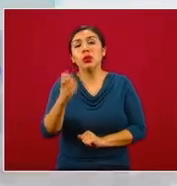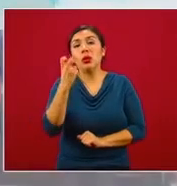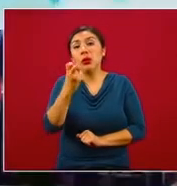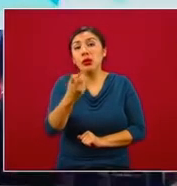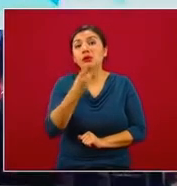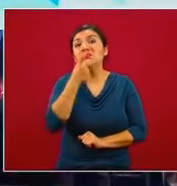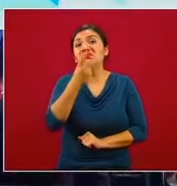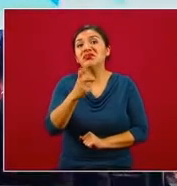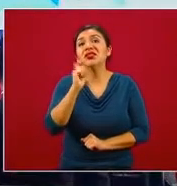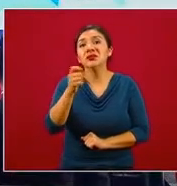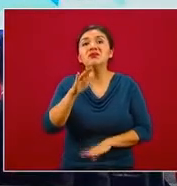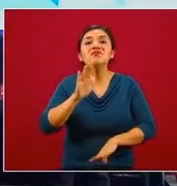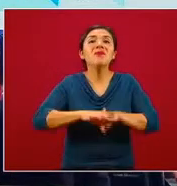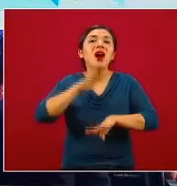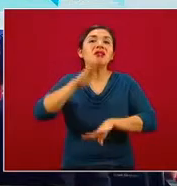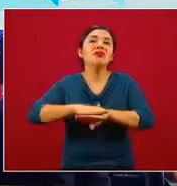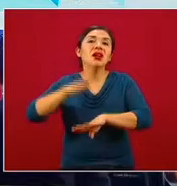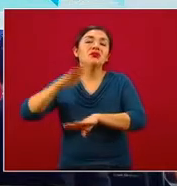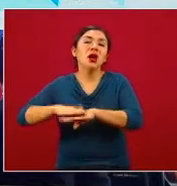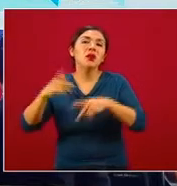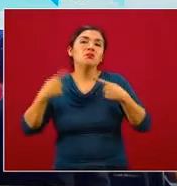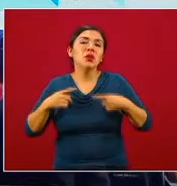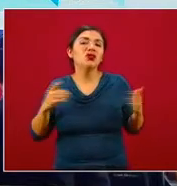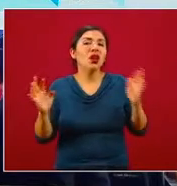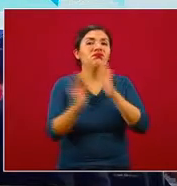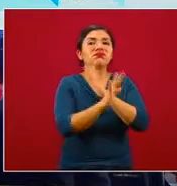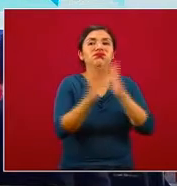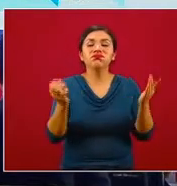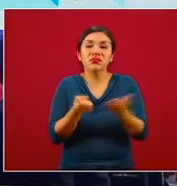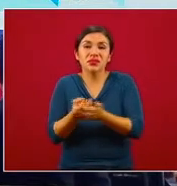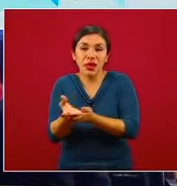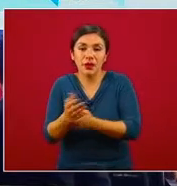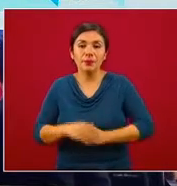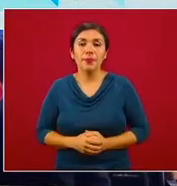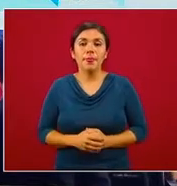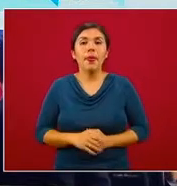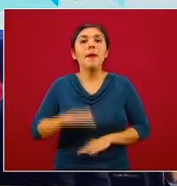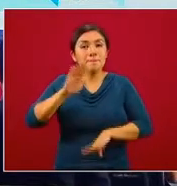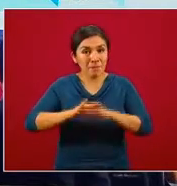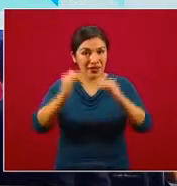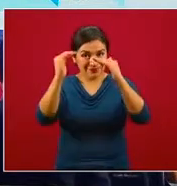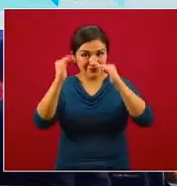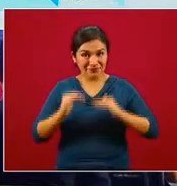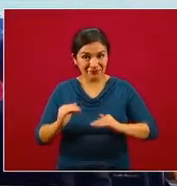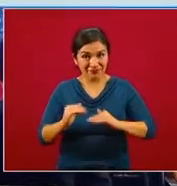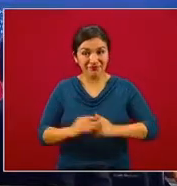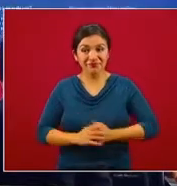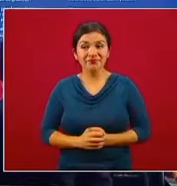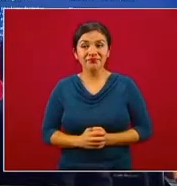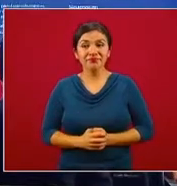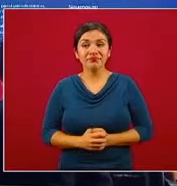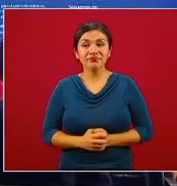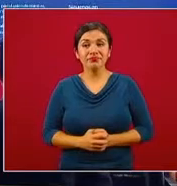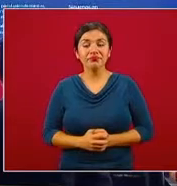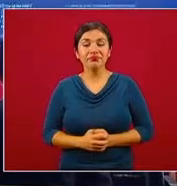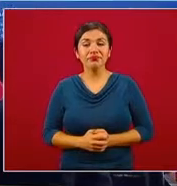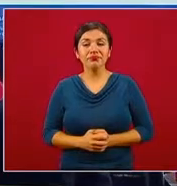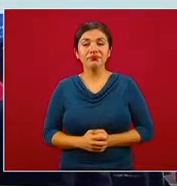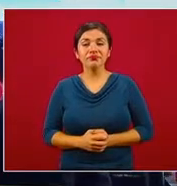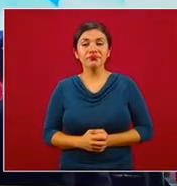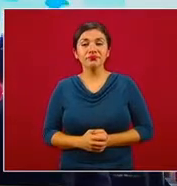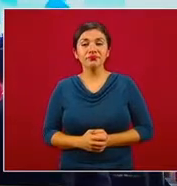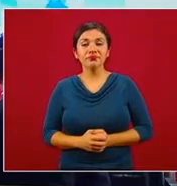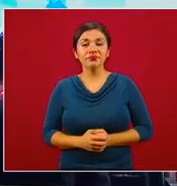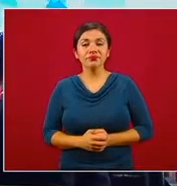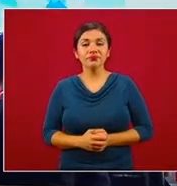And 7 days ago, if we minus it, that equals 11%. So that tells us then